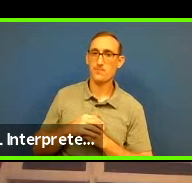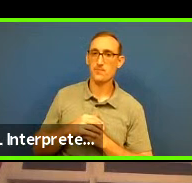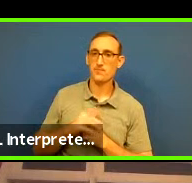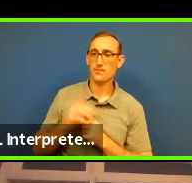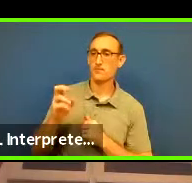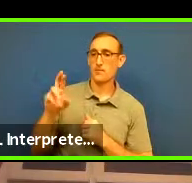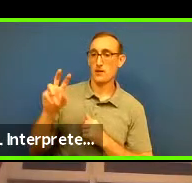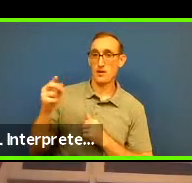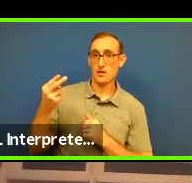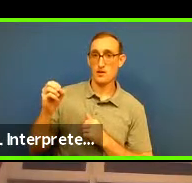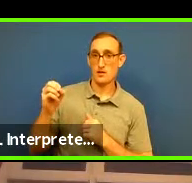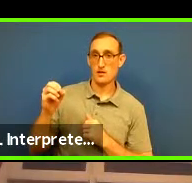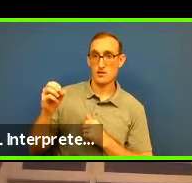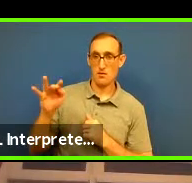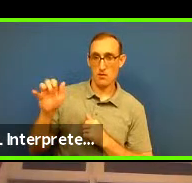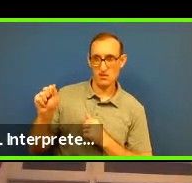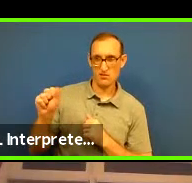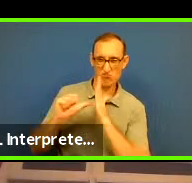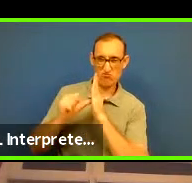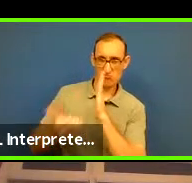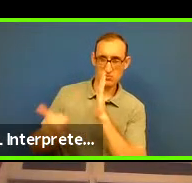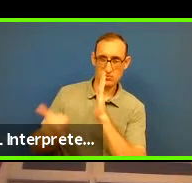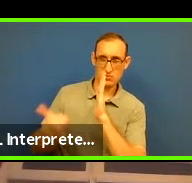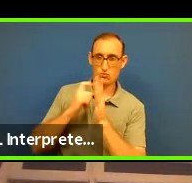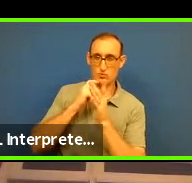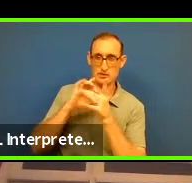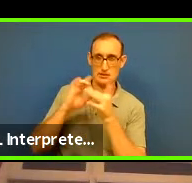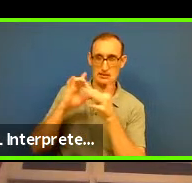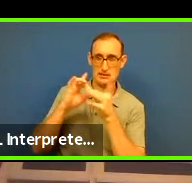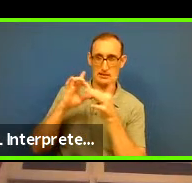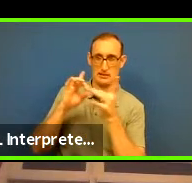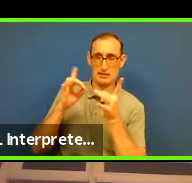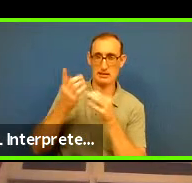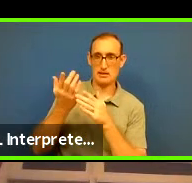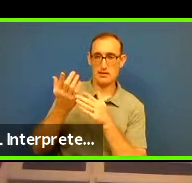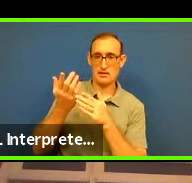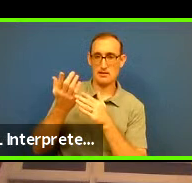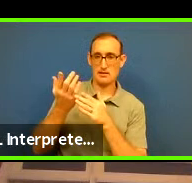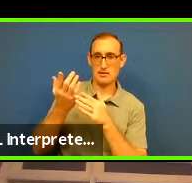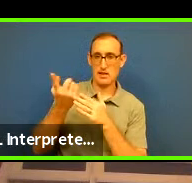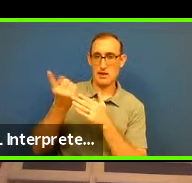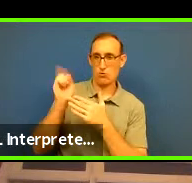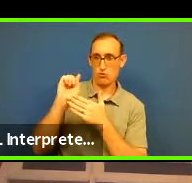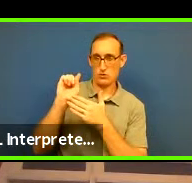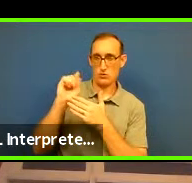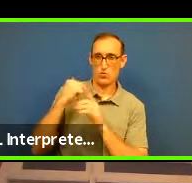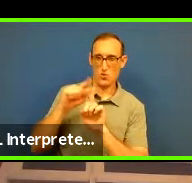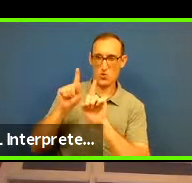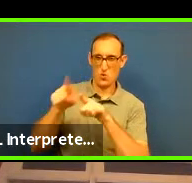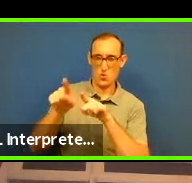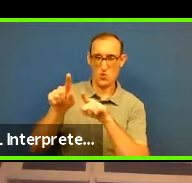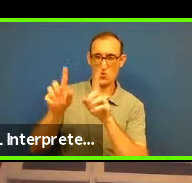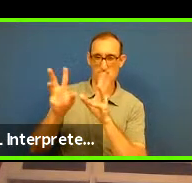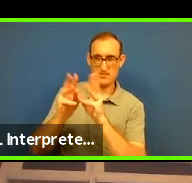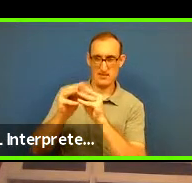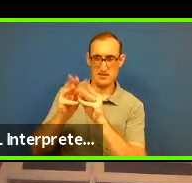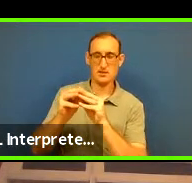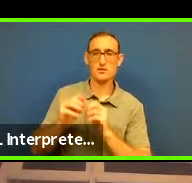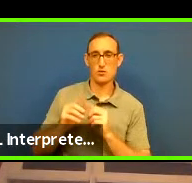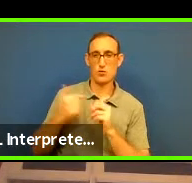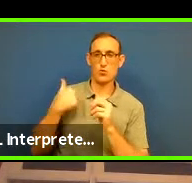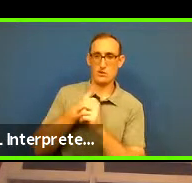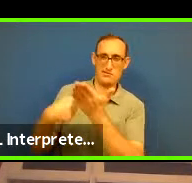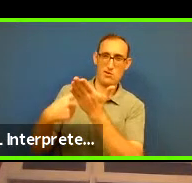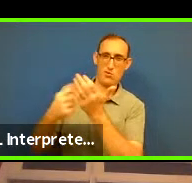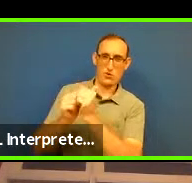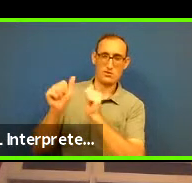attended the Athens-Clarke County Board of Health meeting last week and got a chance to ask Dr. Goggins, who is the medical director, epidemiologist for the Northeast Georgia